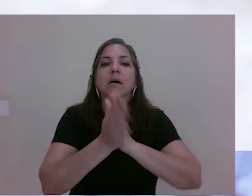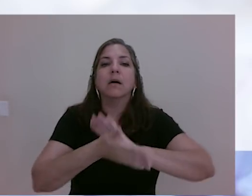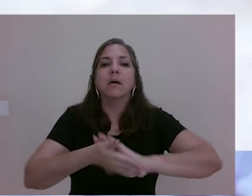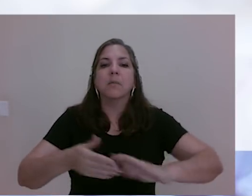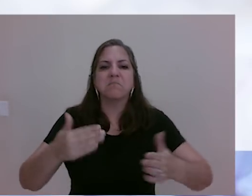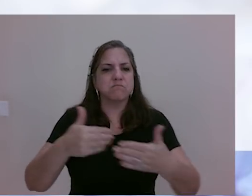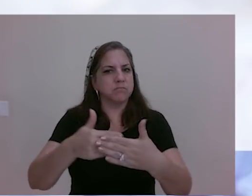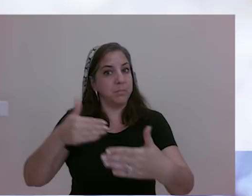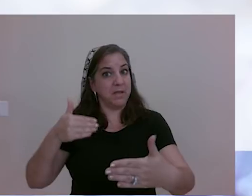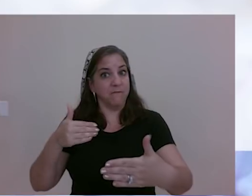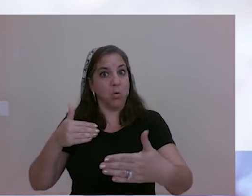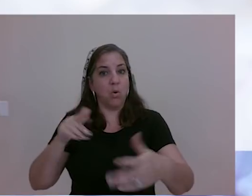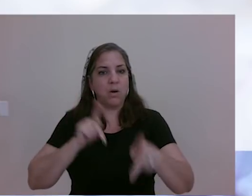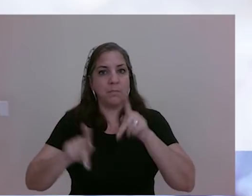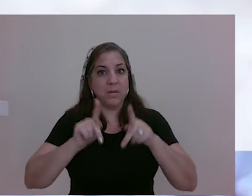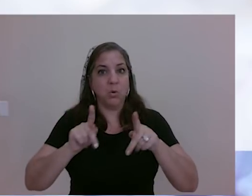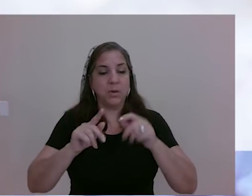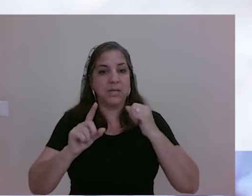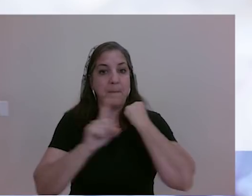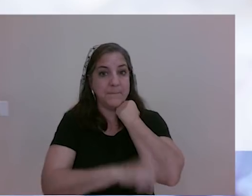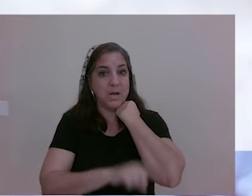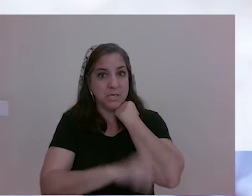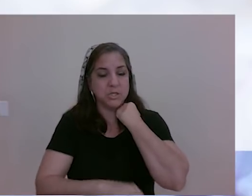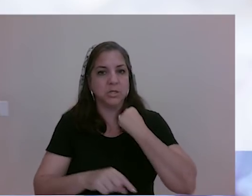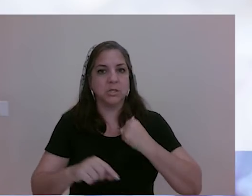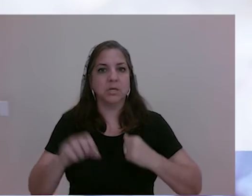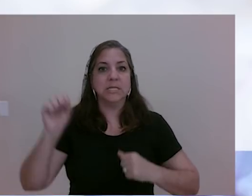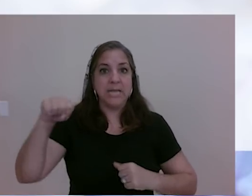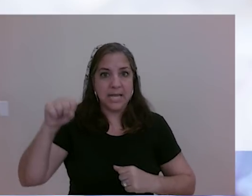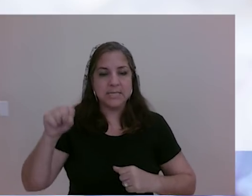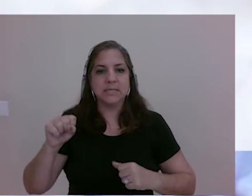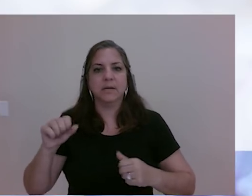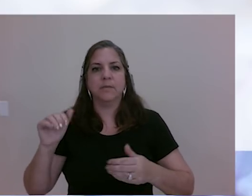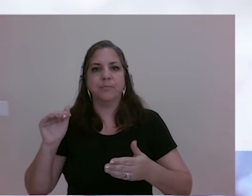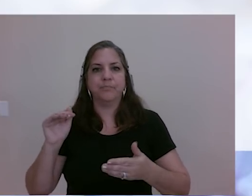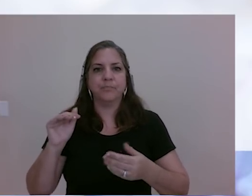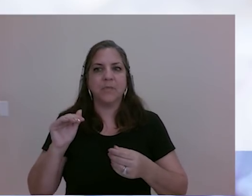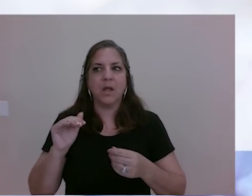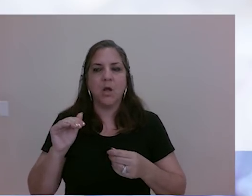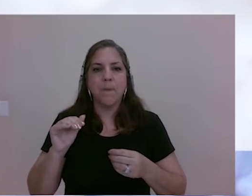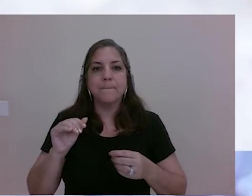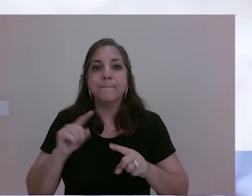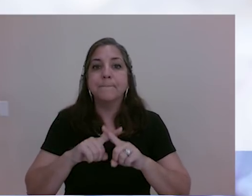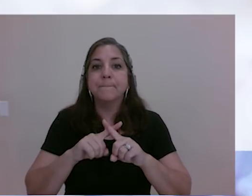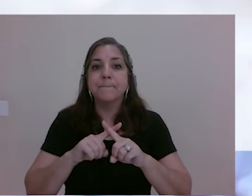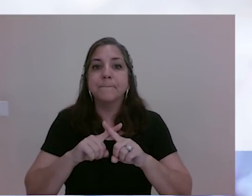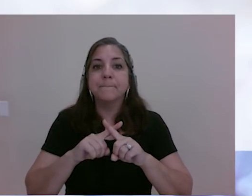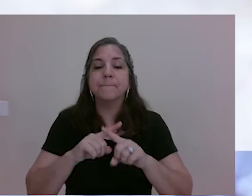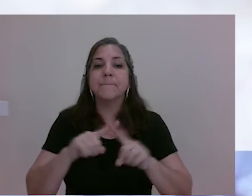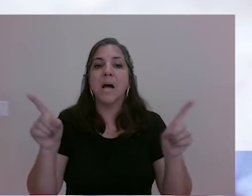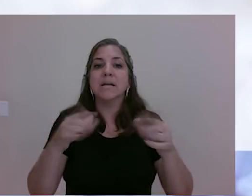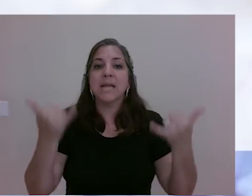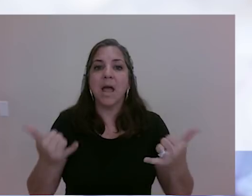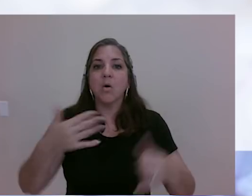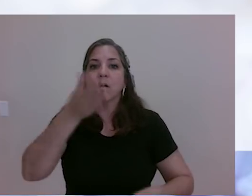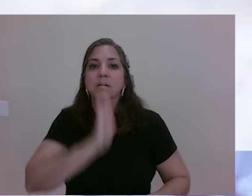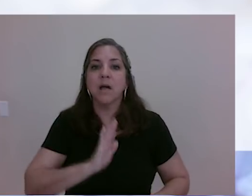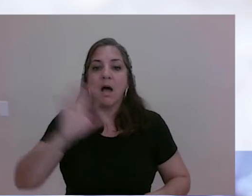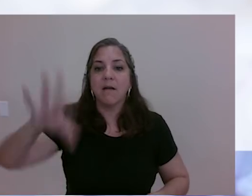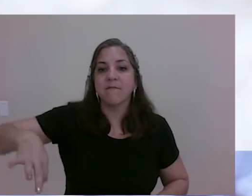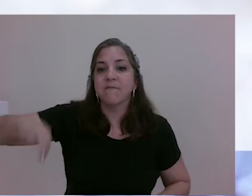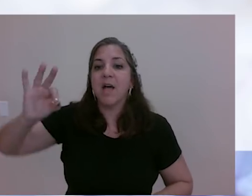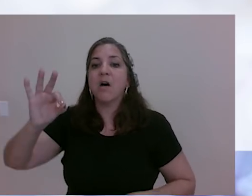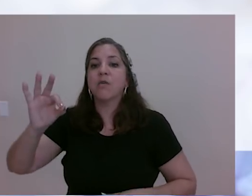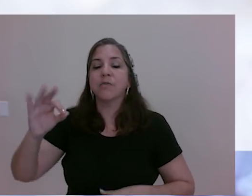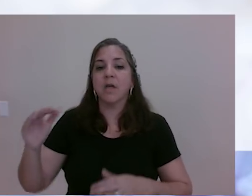they be punished, yet is their hope full of immortality. Chastise a little, they will be greatly blessed, because God tried them and found them